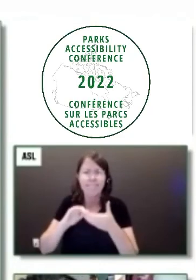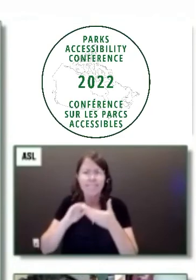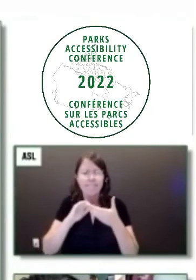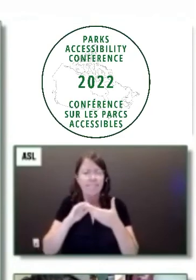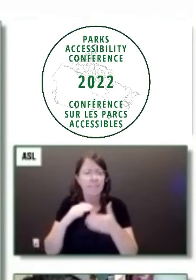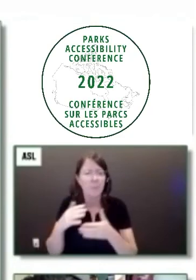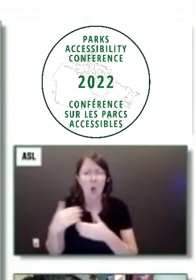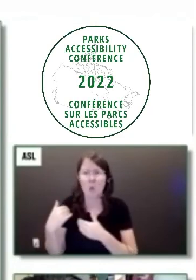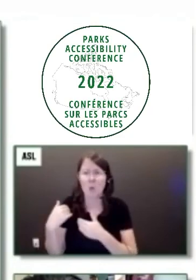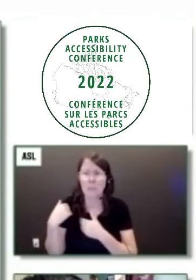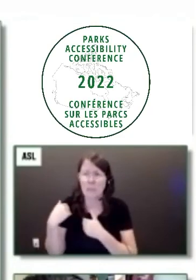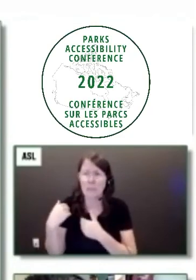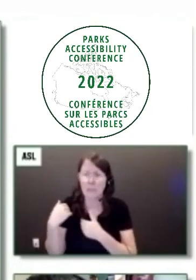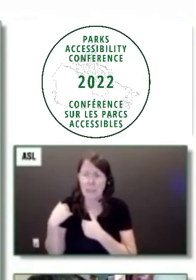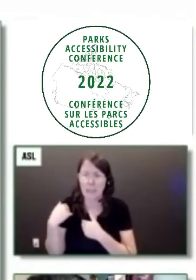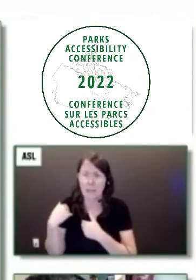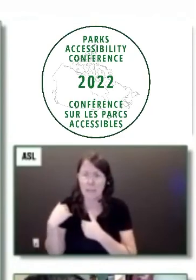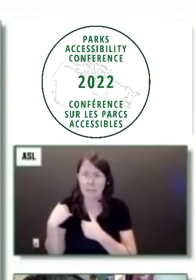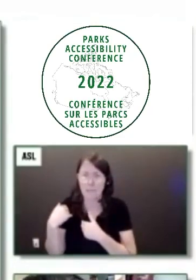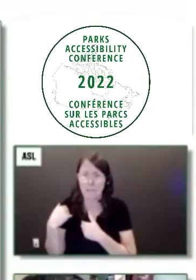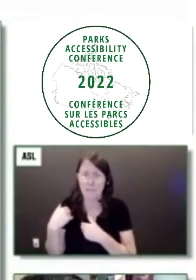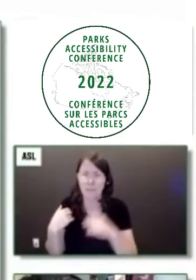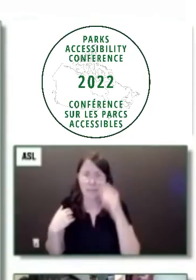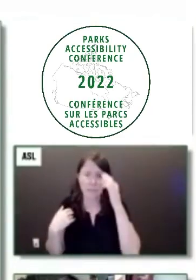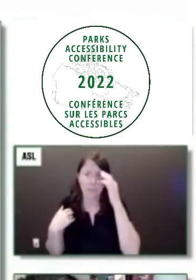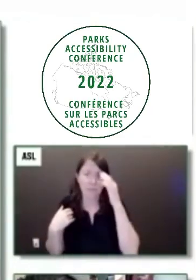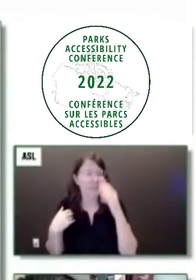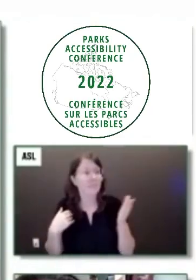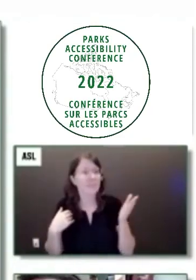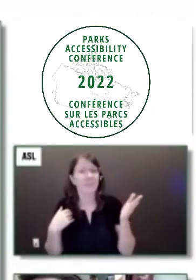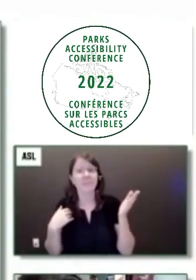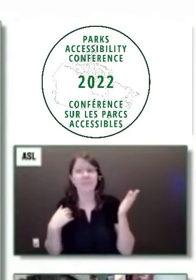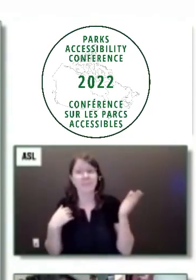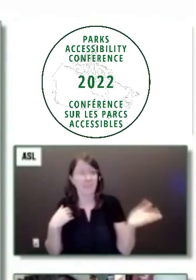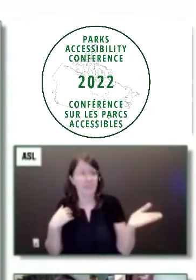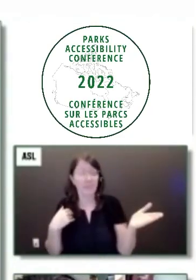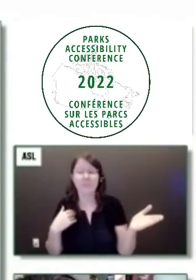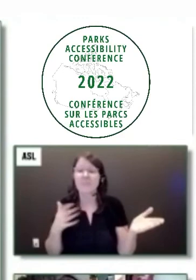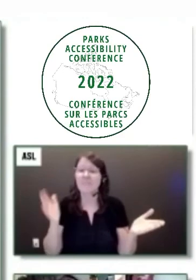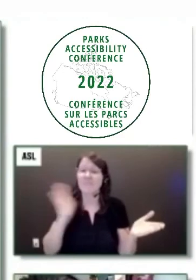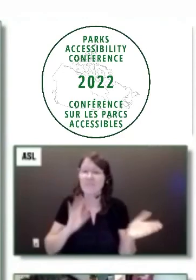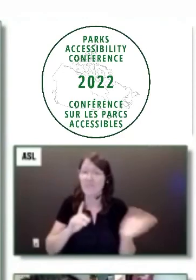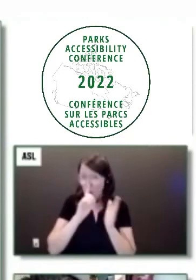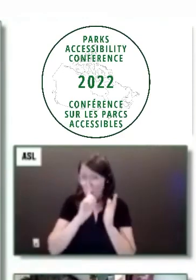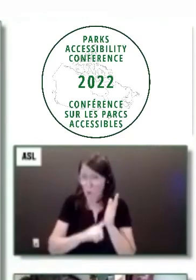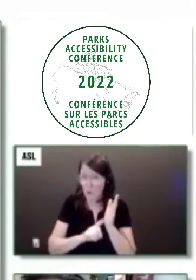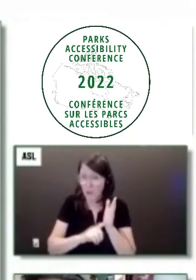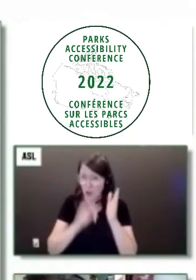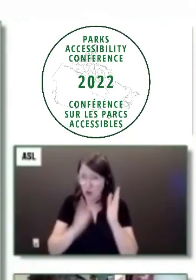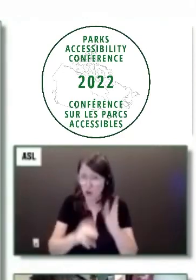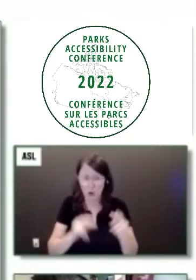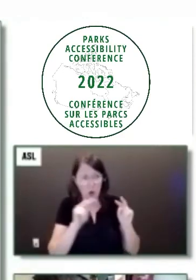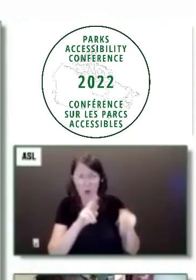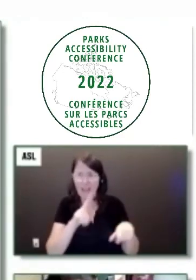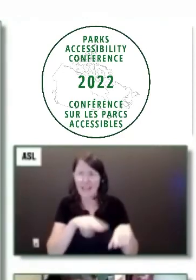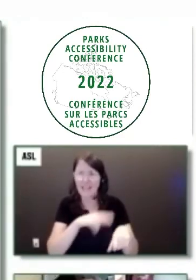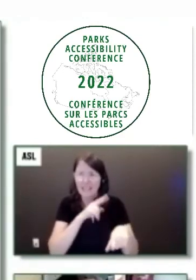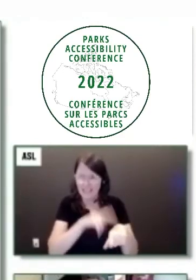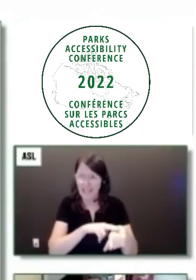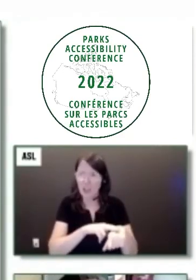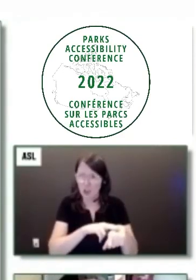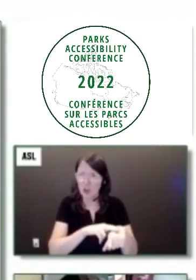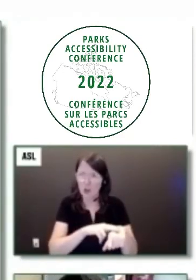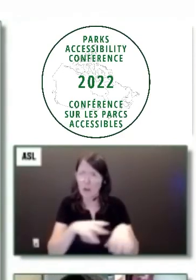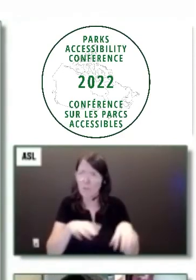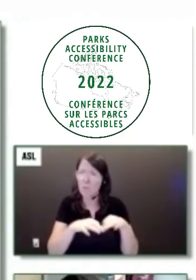looked at accessibility not only as a matter of health equity, but specifically as a matter of equitable access to the type of